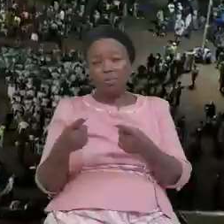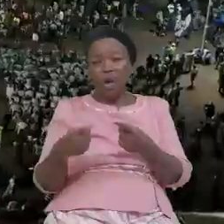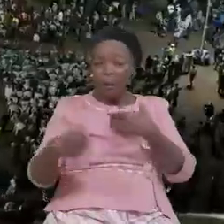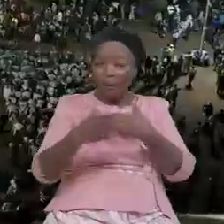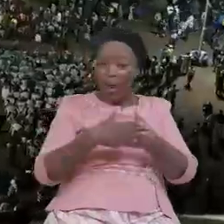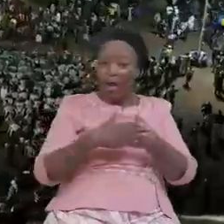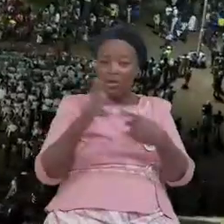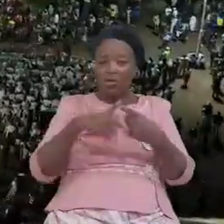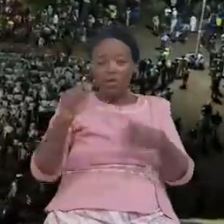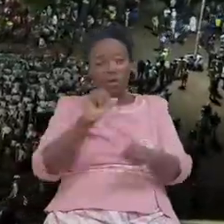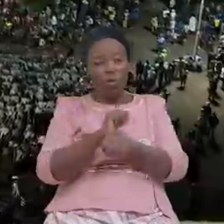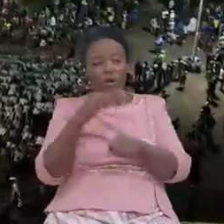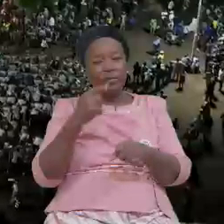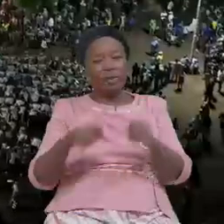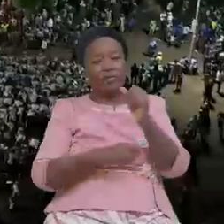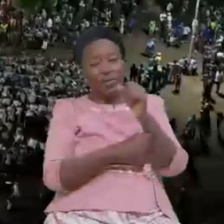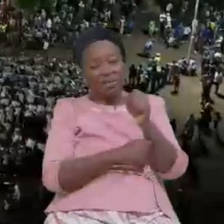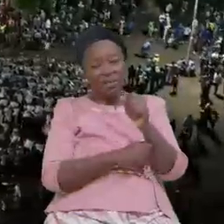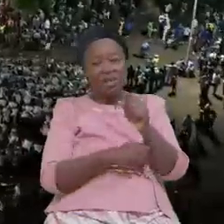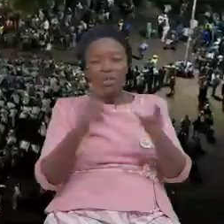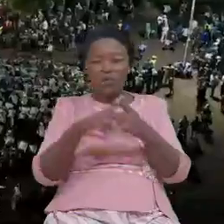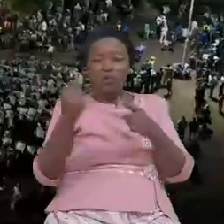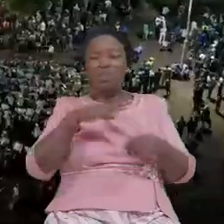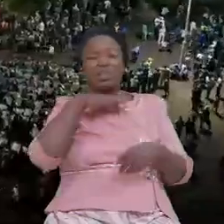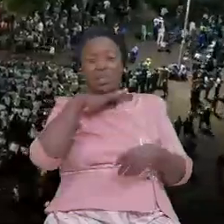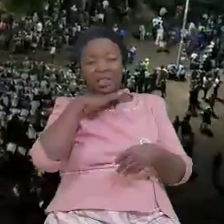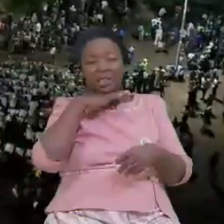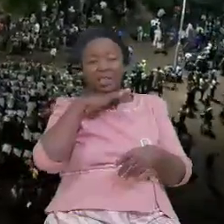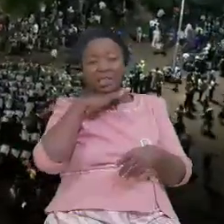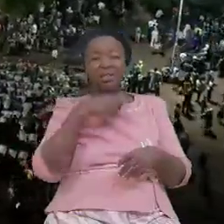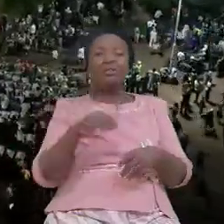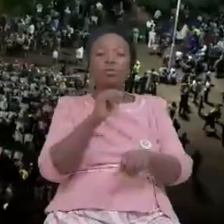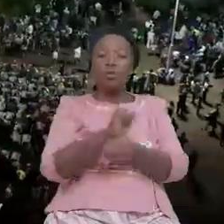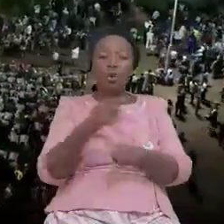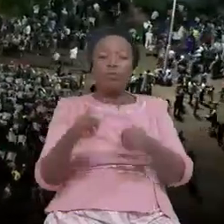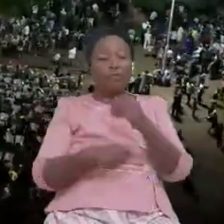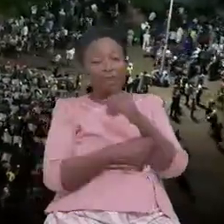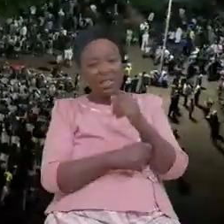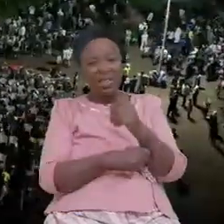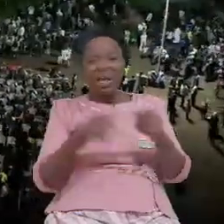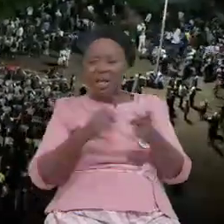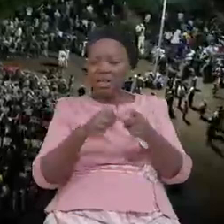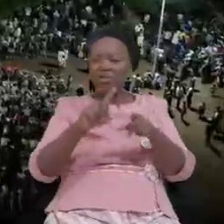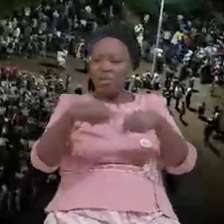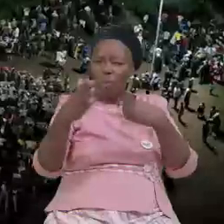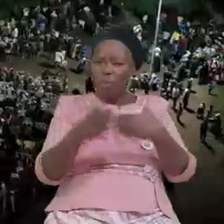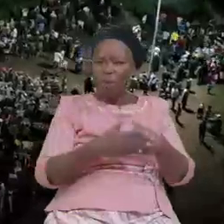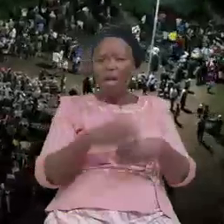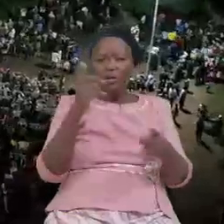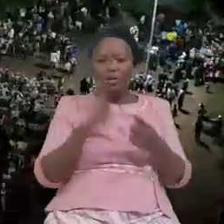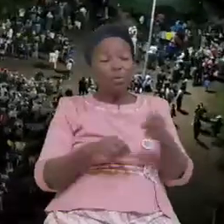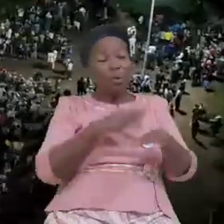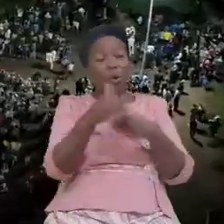of the flesh, to the defilement of the flesh, and you go back to all